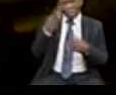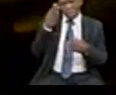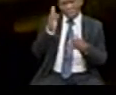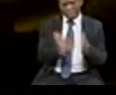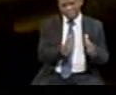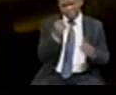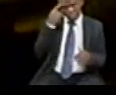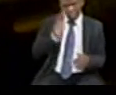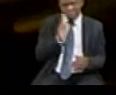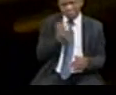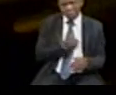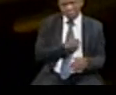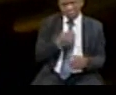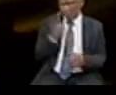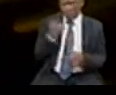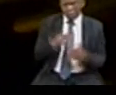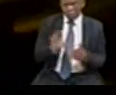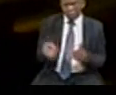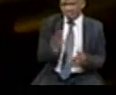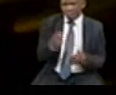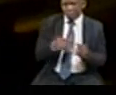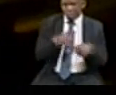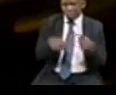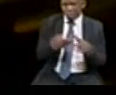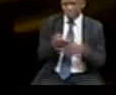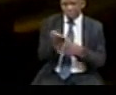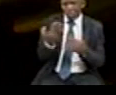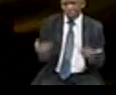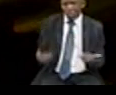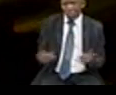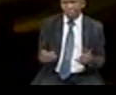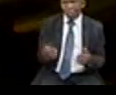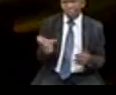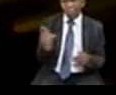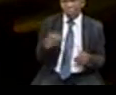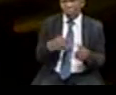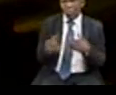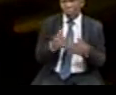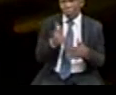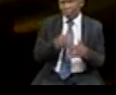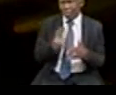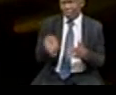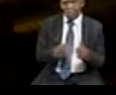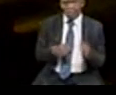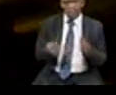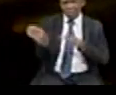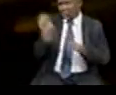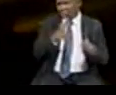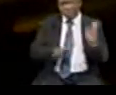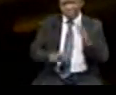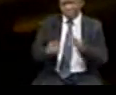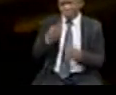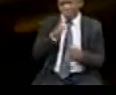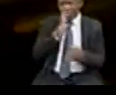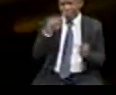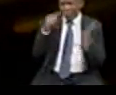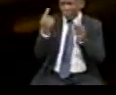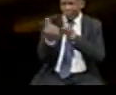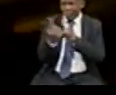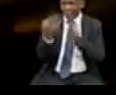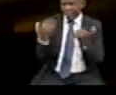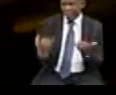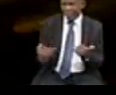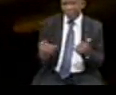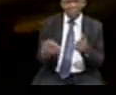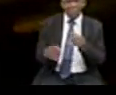Whatever you may be going through, whatever challenge you may be going through, whatever opposition you may be facing on this side of heaven, let not